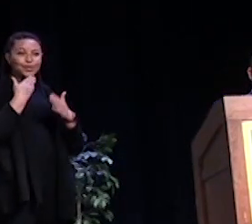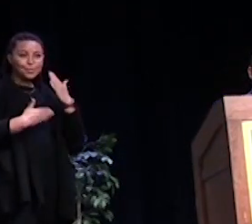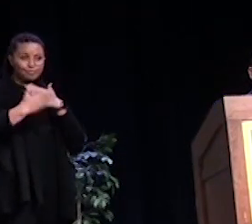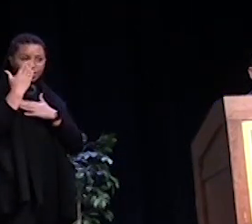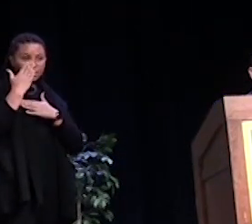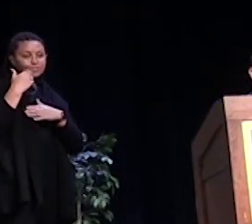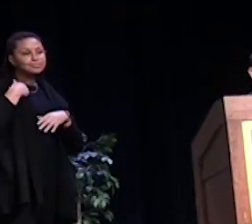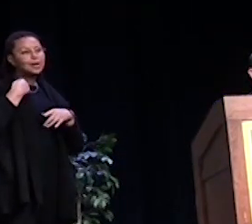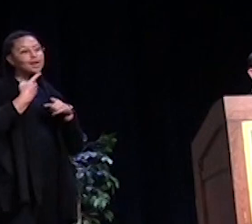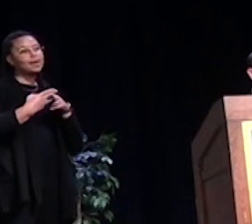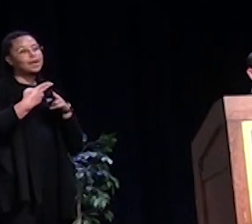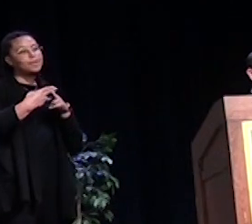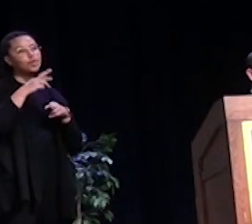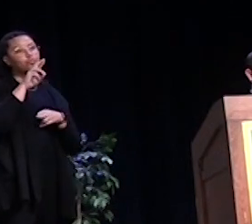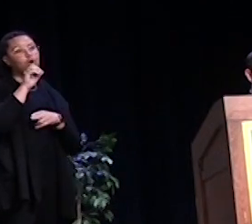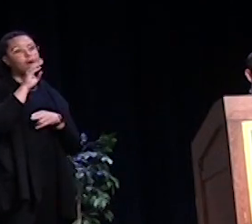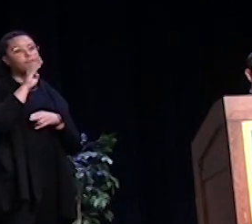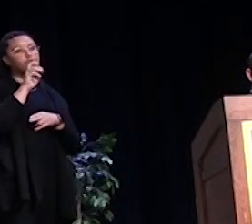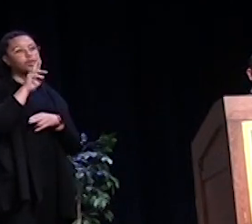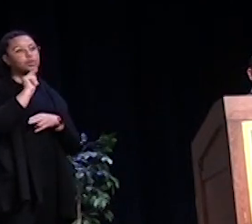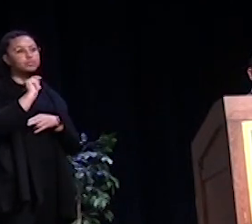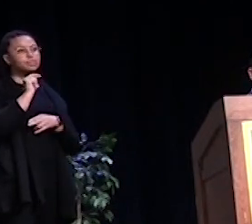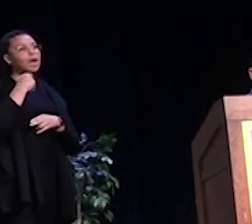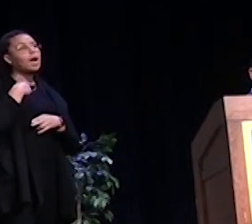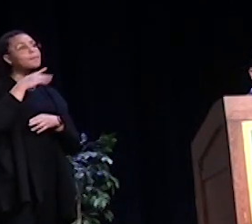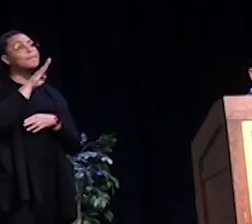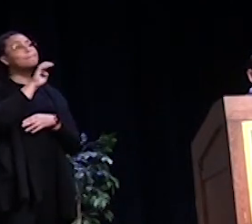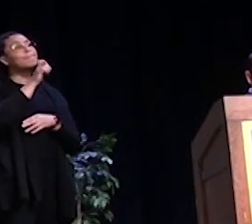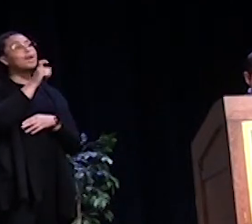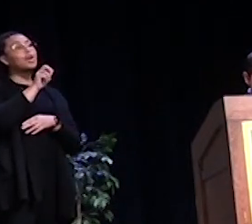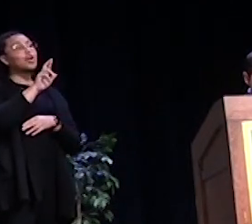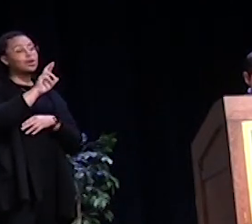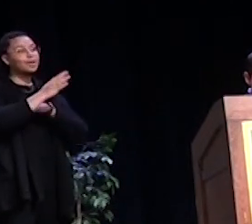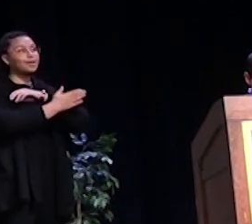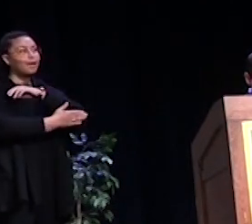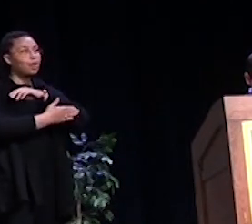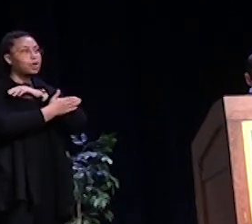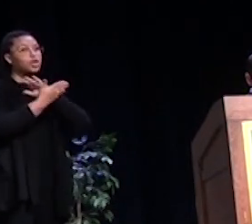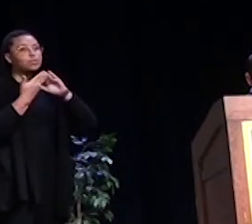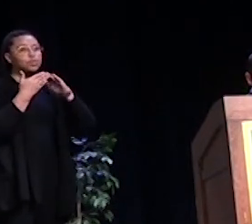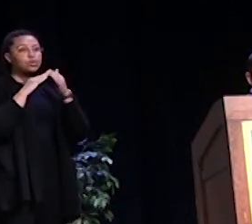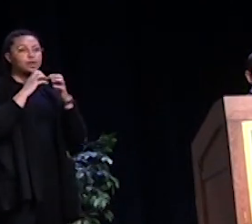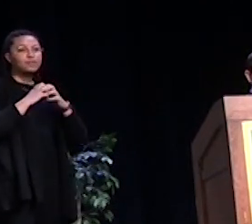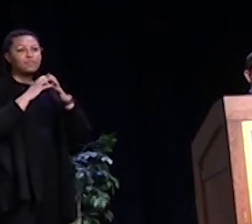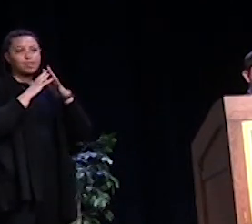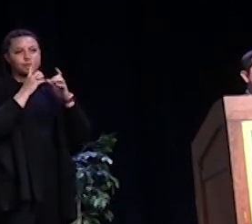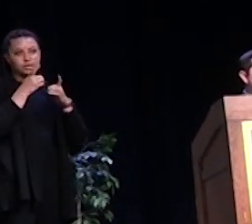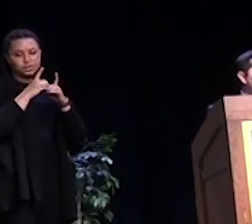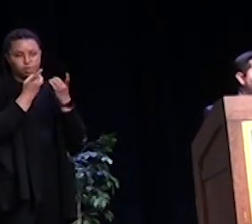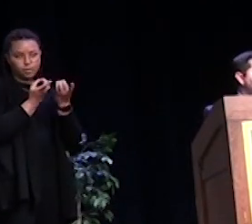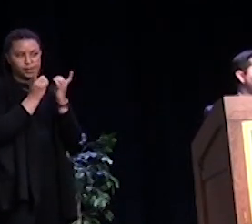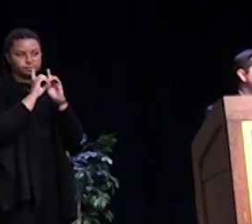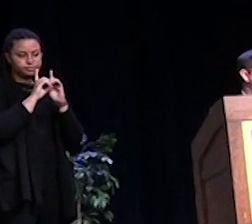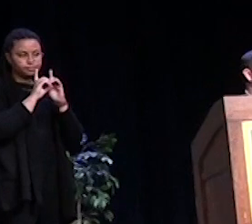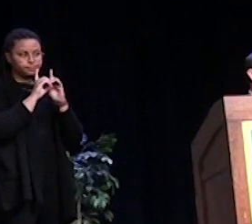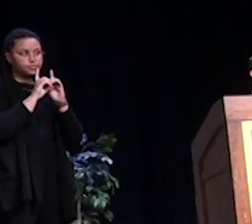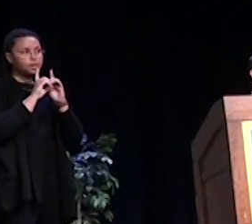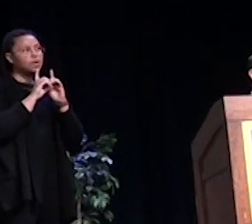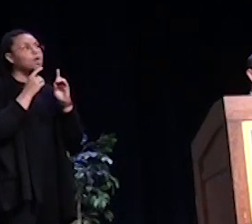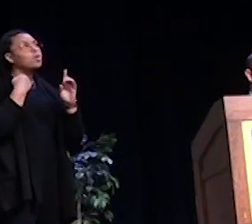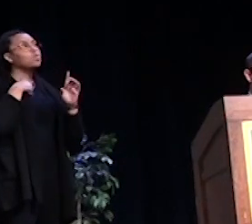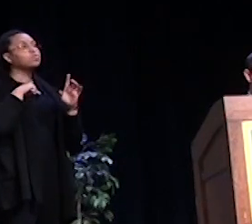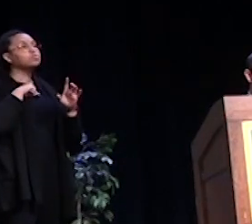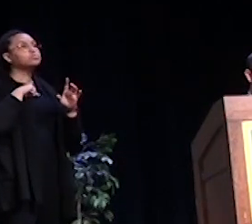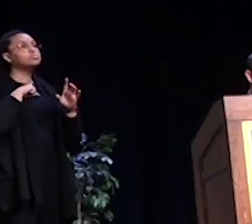Good morning. My name is Reyna, and I'm with the Bexar County Economic and Community Development Department. And we are thrilled to partner with the City of